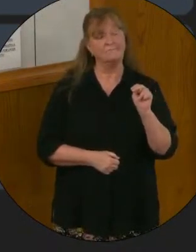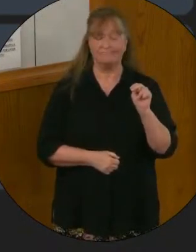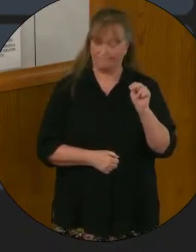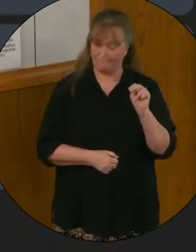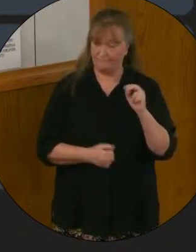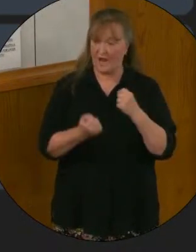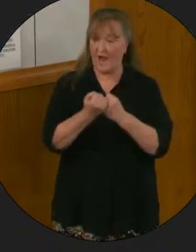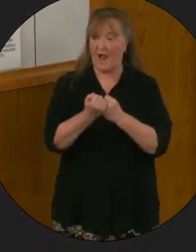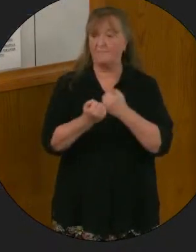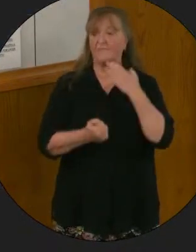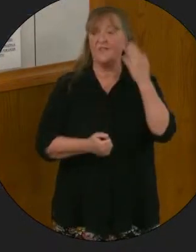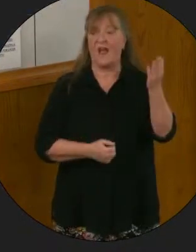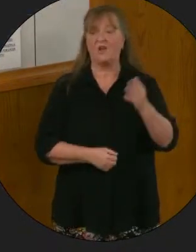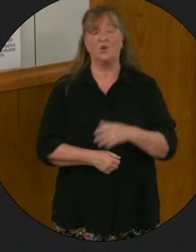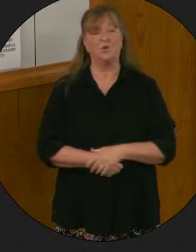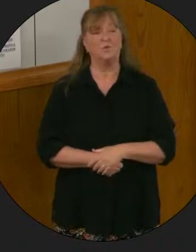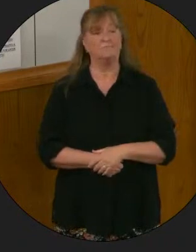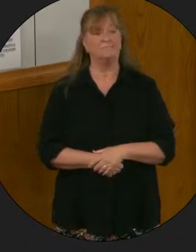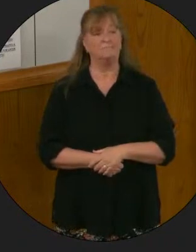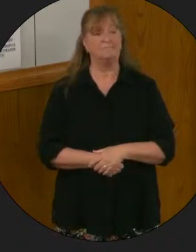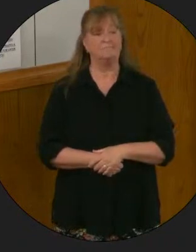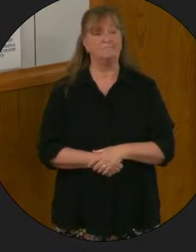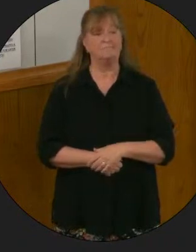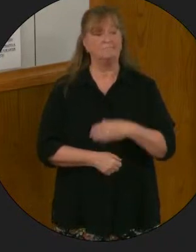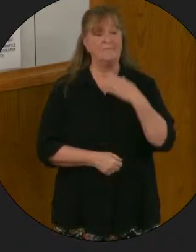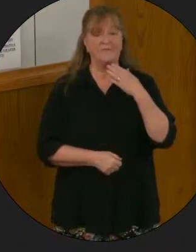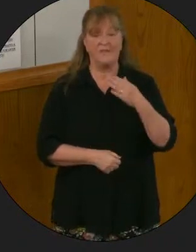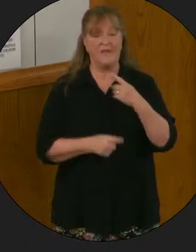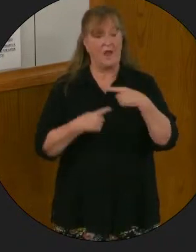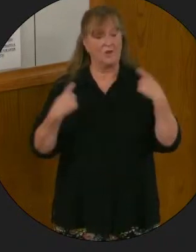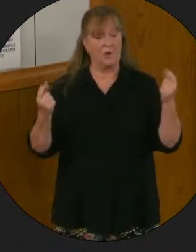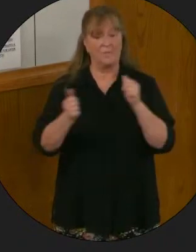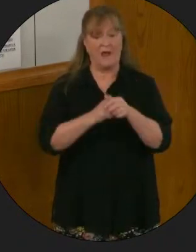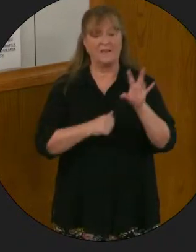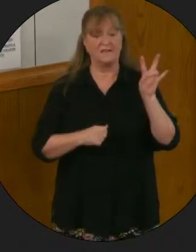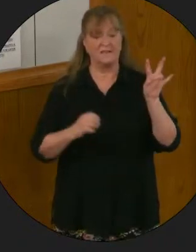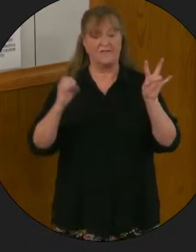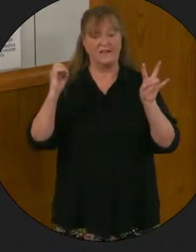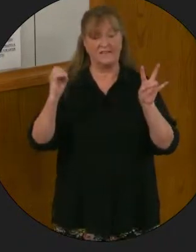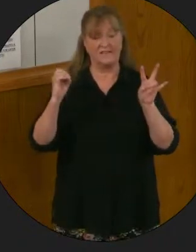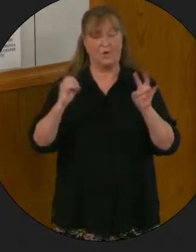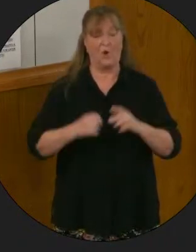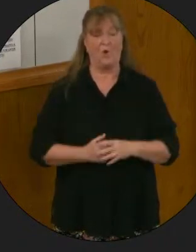Aye. Thank you. Thank you, colleagues. That motion passes 7-0.